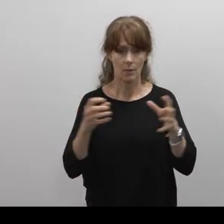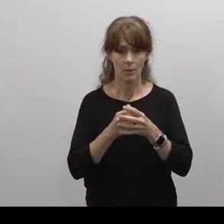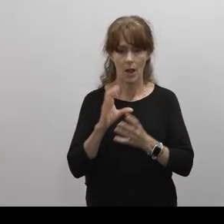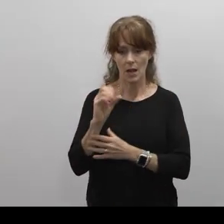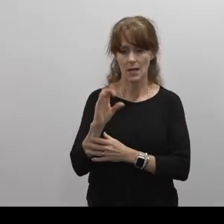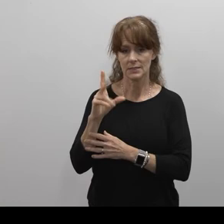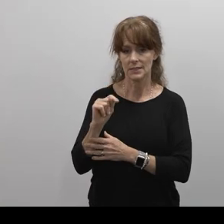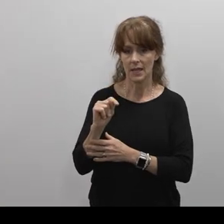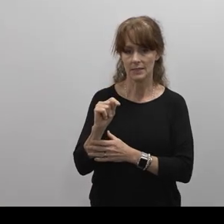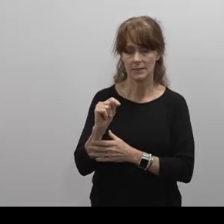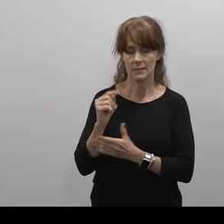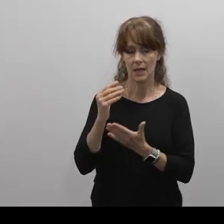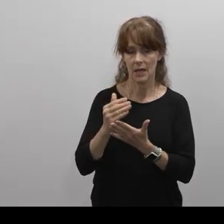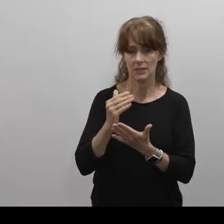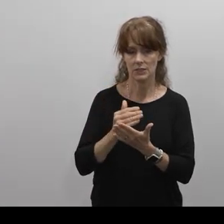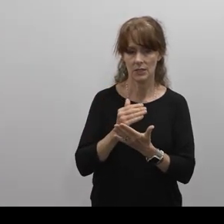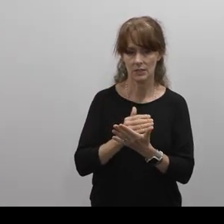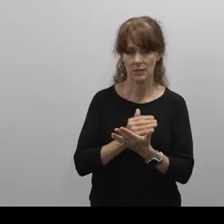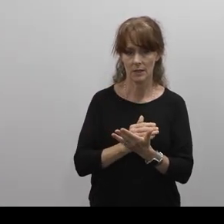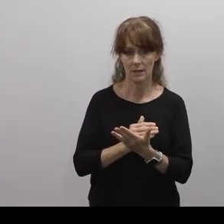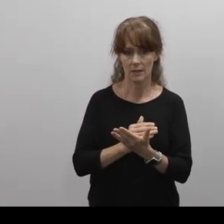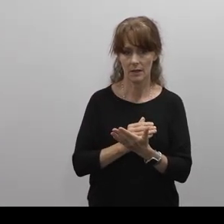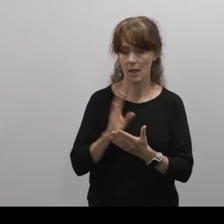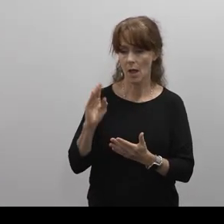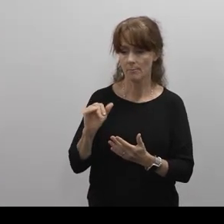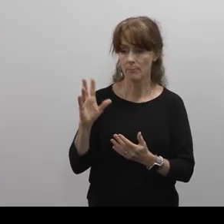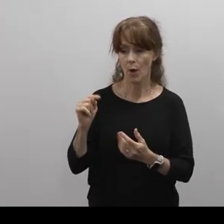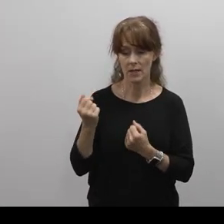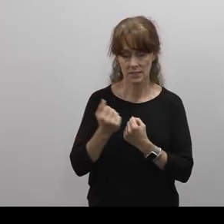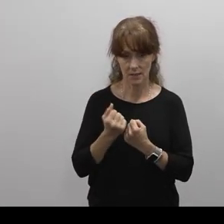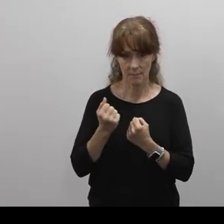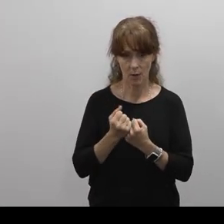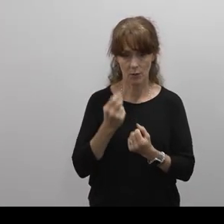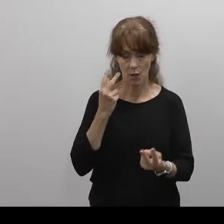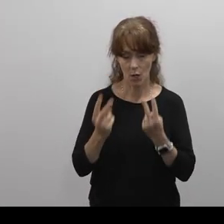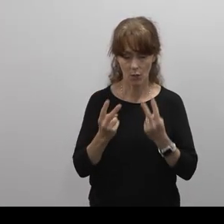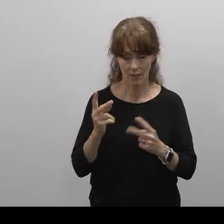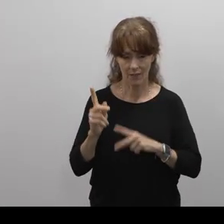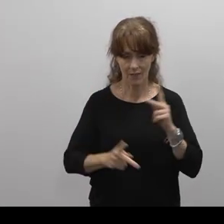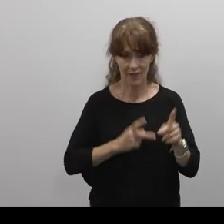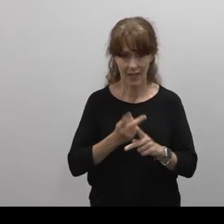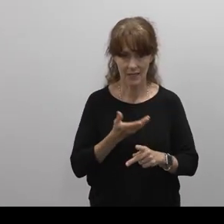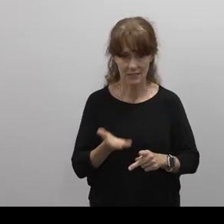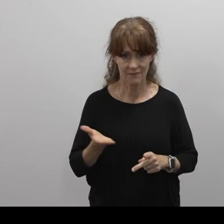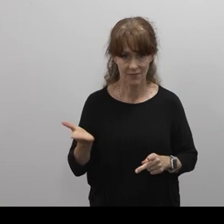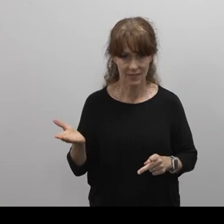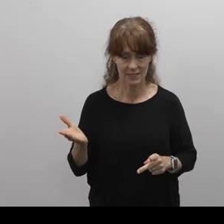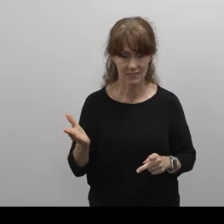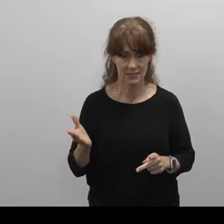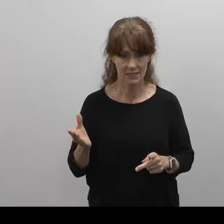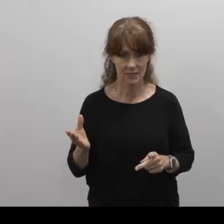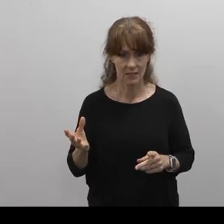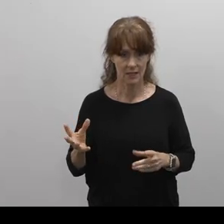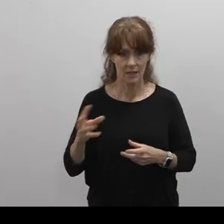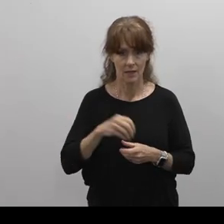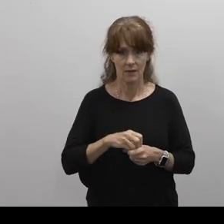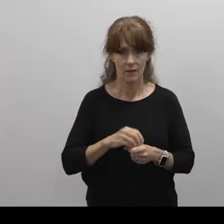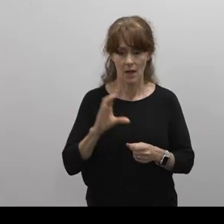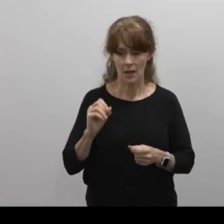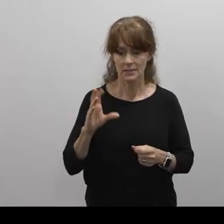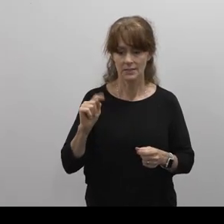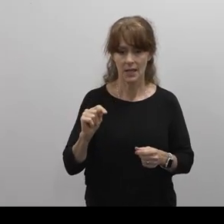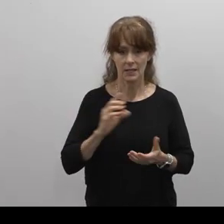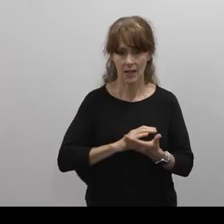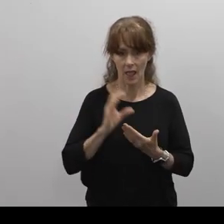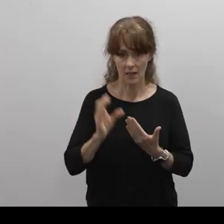a consent agenda. And Brent has supported us in looking into all the kinds of things that would go into a consent